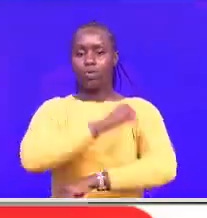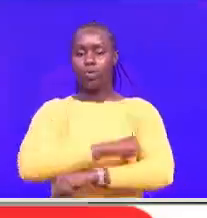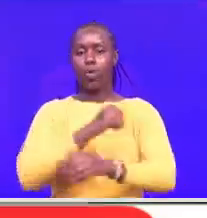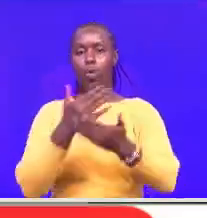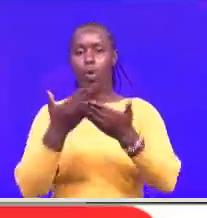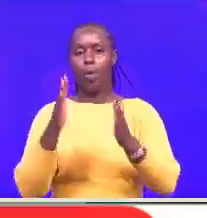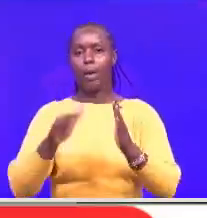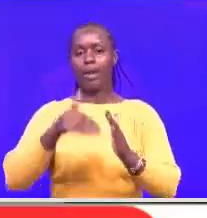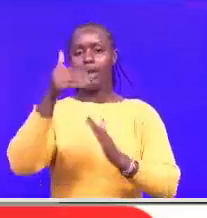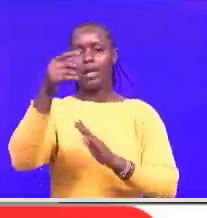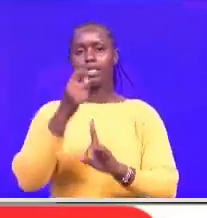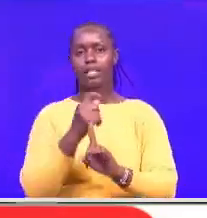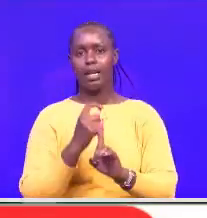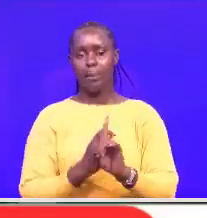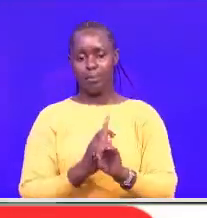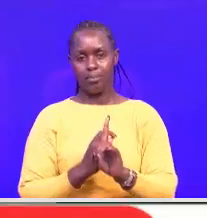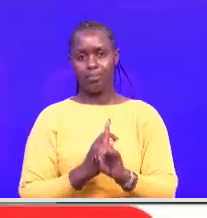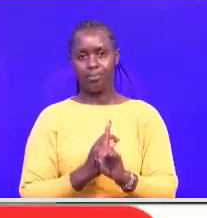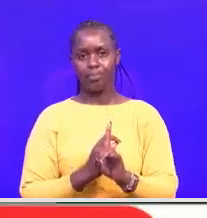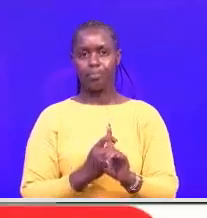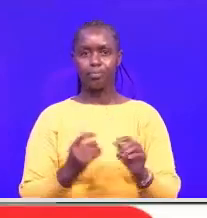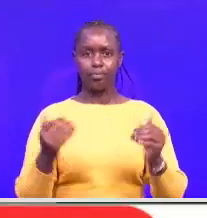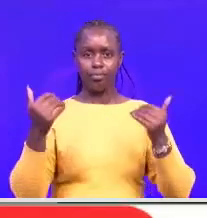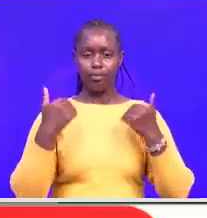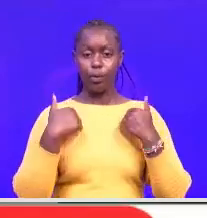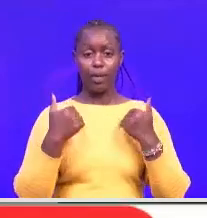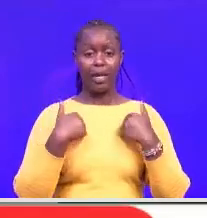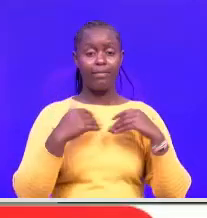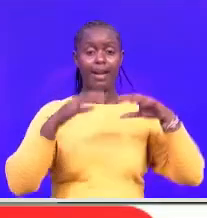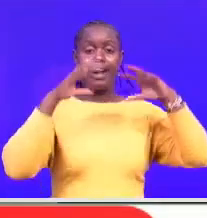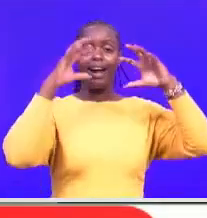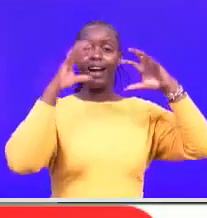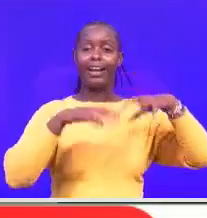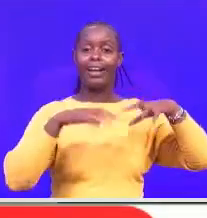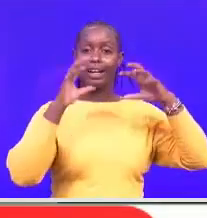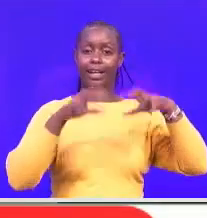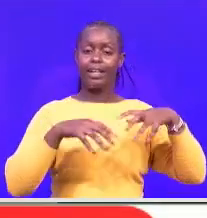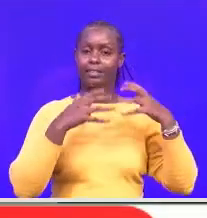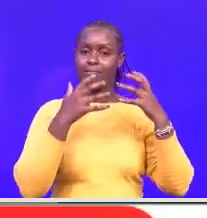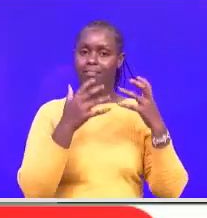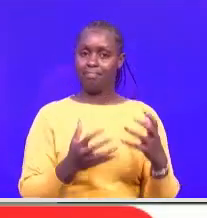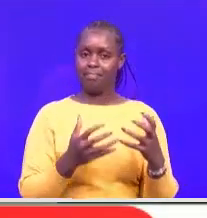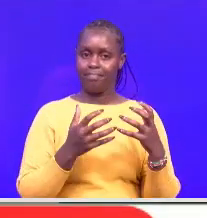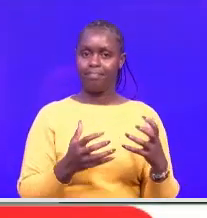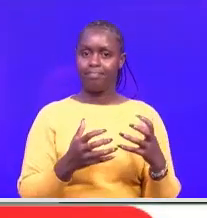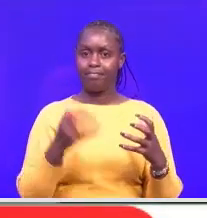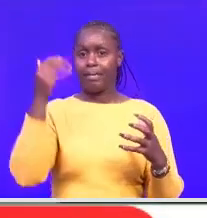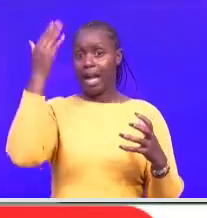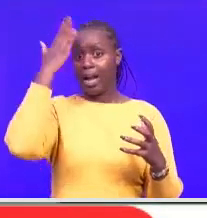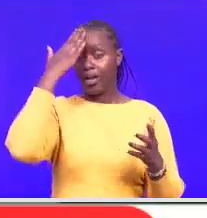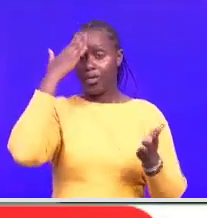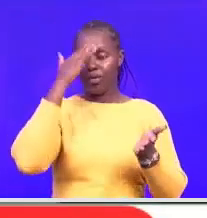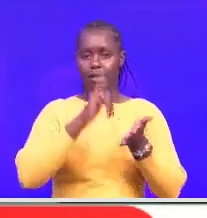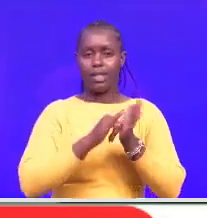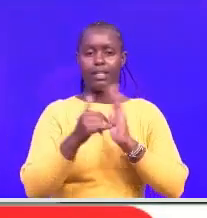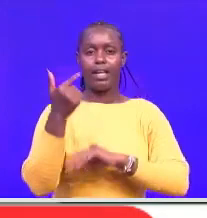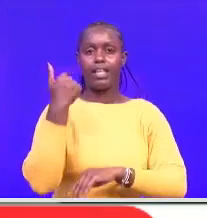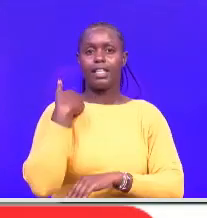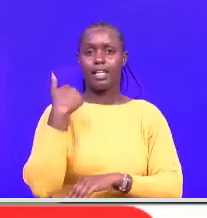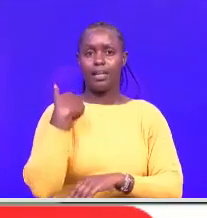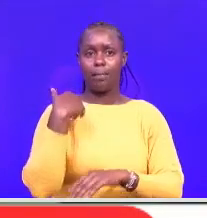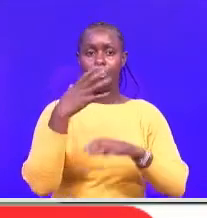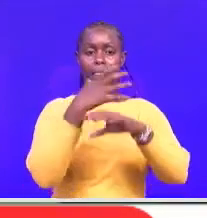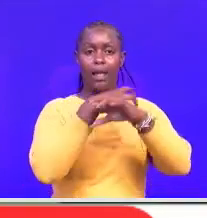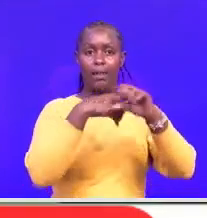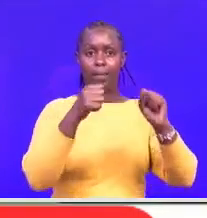ijayo. We've been blessed with quite some rain, and I know yesterday the